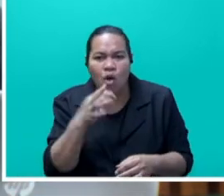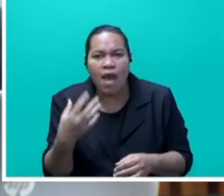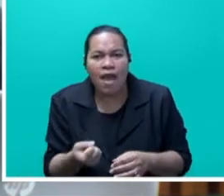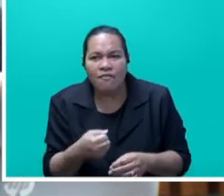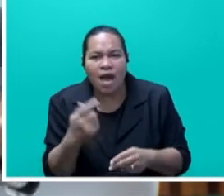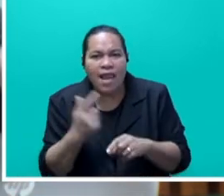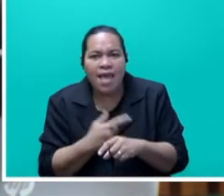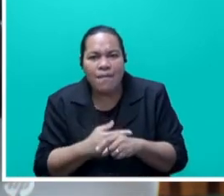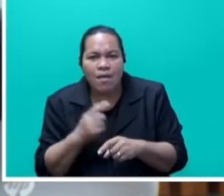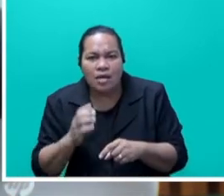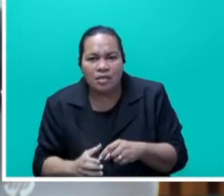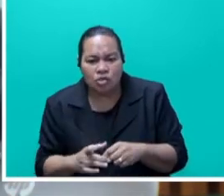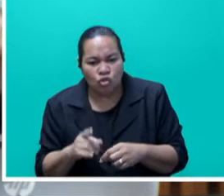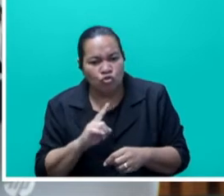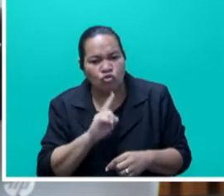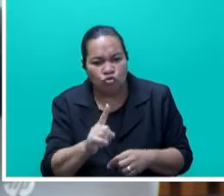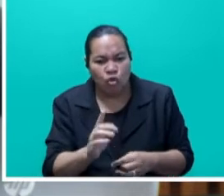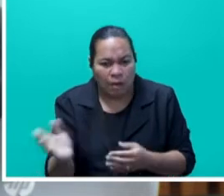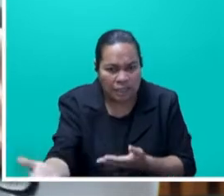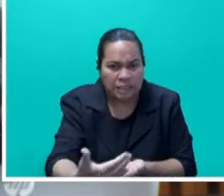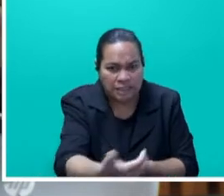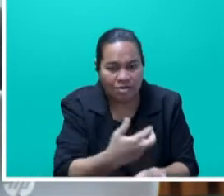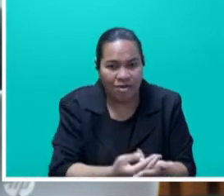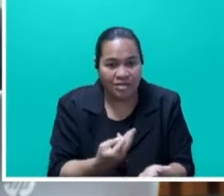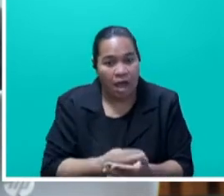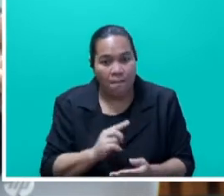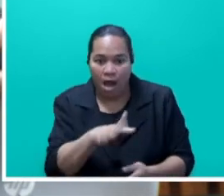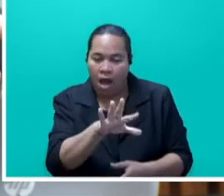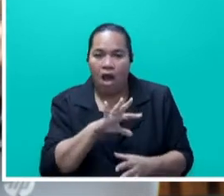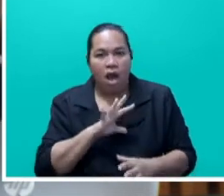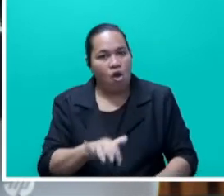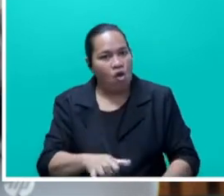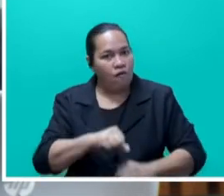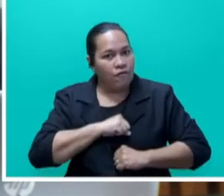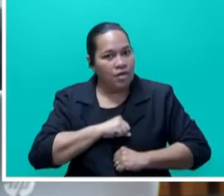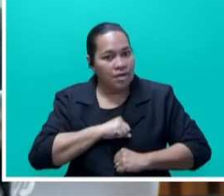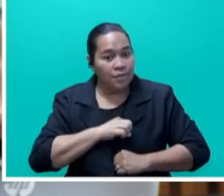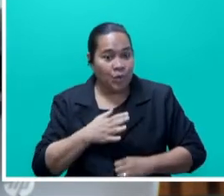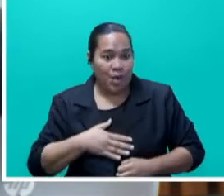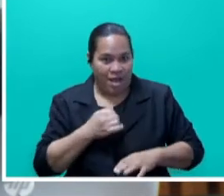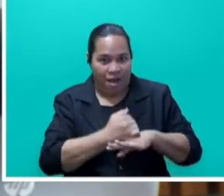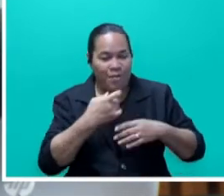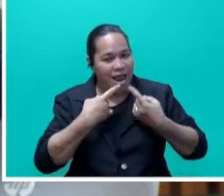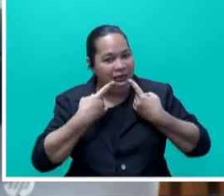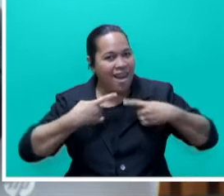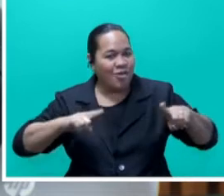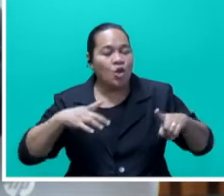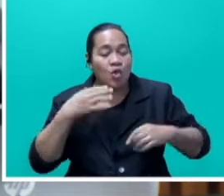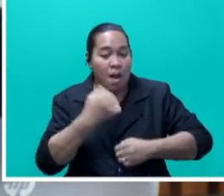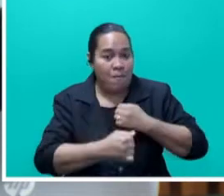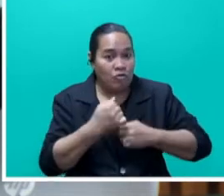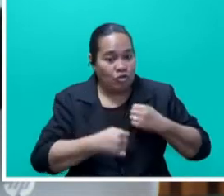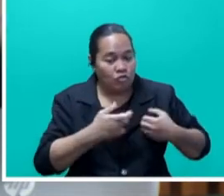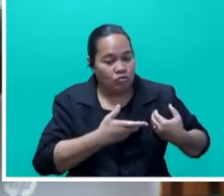manually. And the amount of confidence this has built when we announced that we'll be now giving all